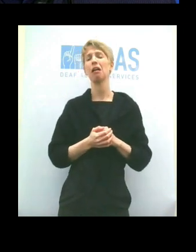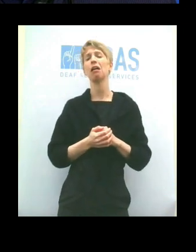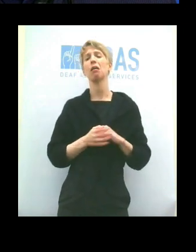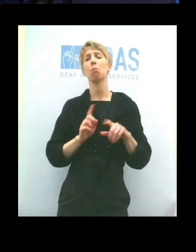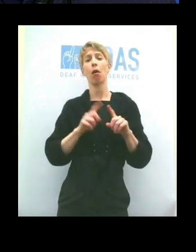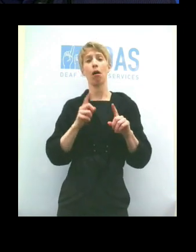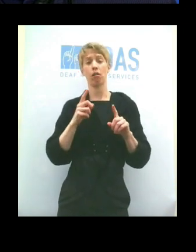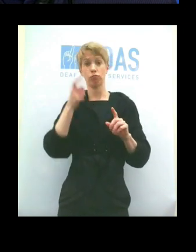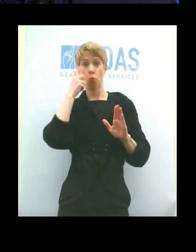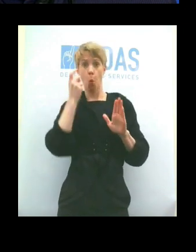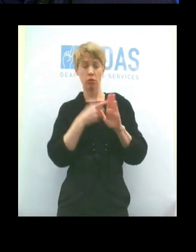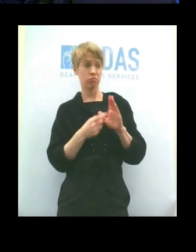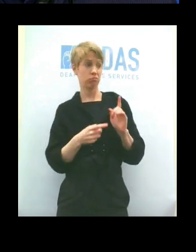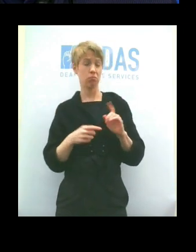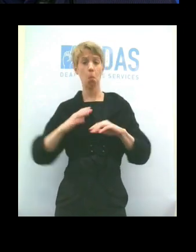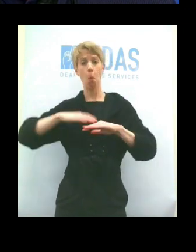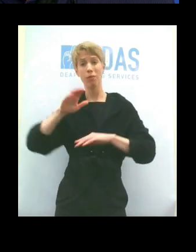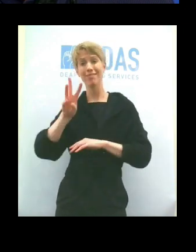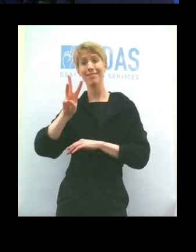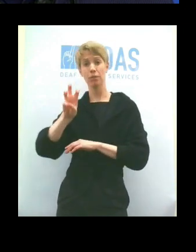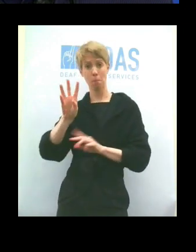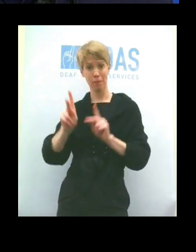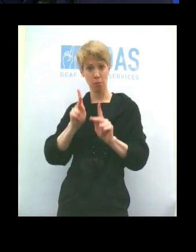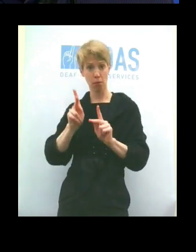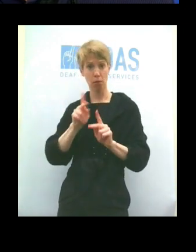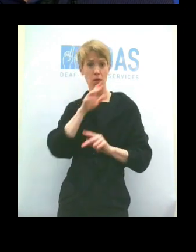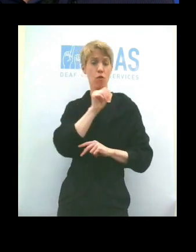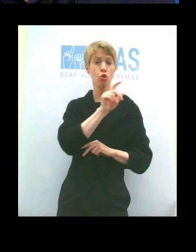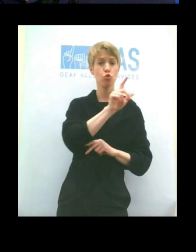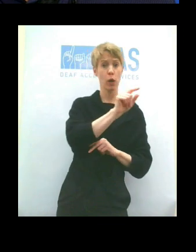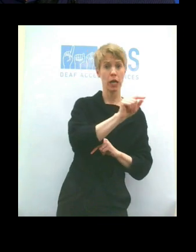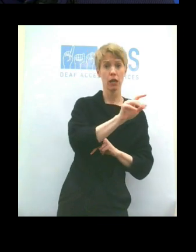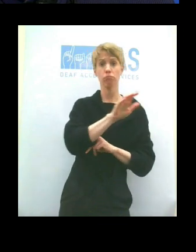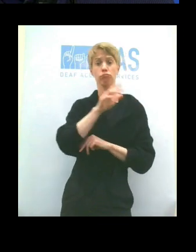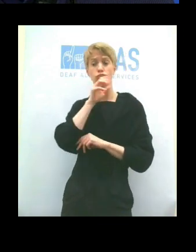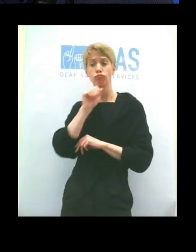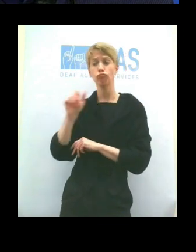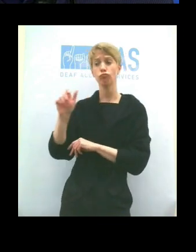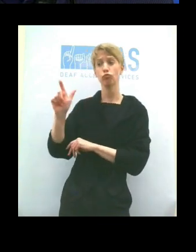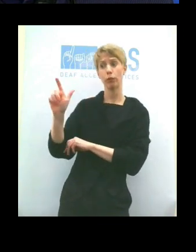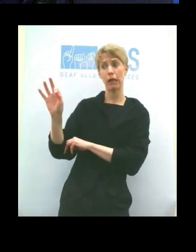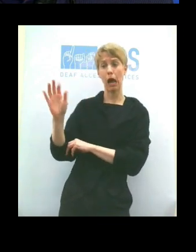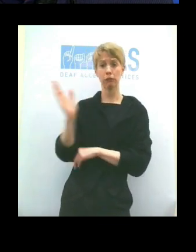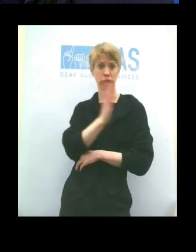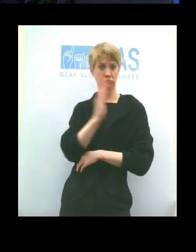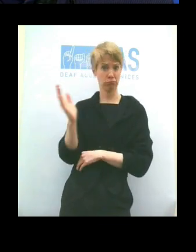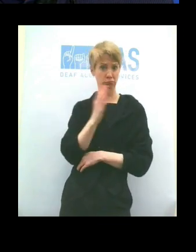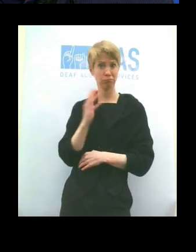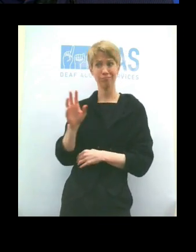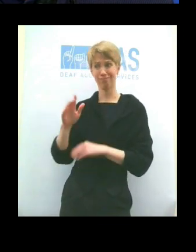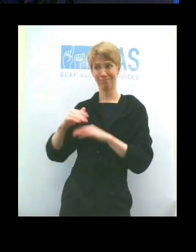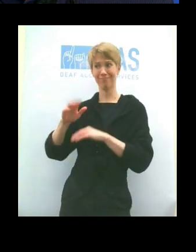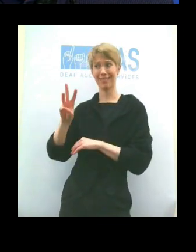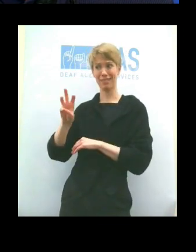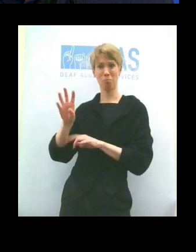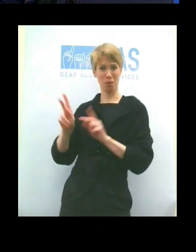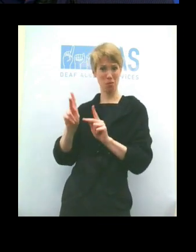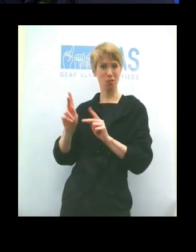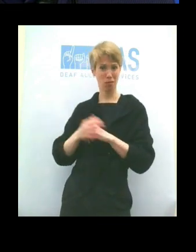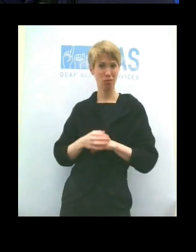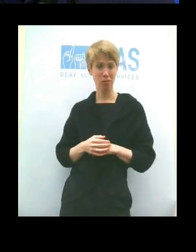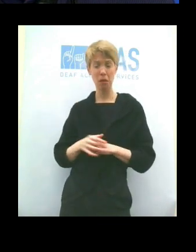who've contracted the coronavirus between the ages of 20 and 29. A little bit more than that between the ages of 30 to